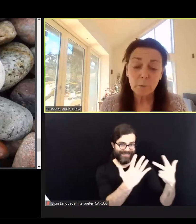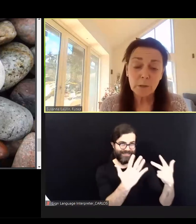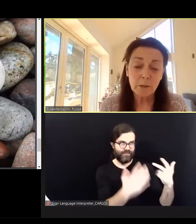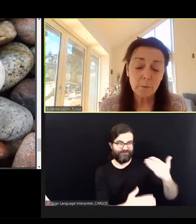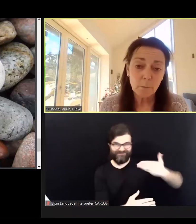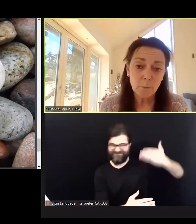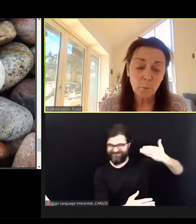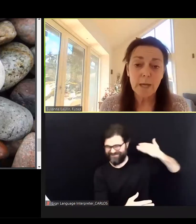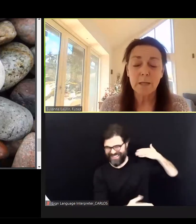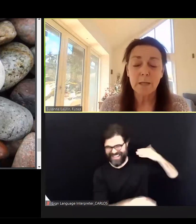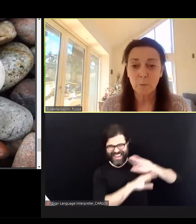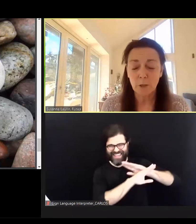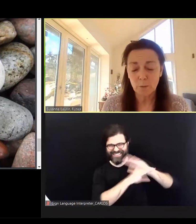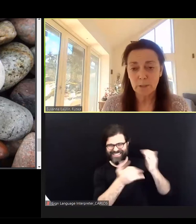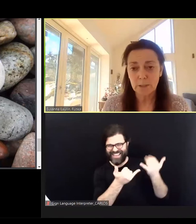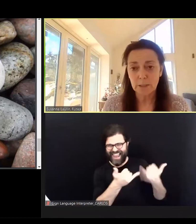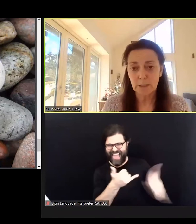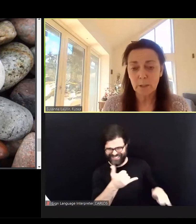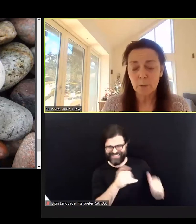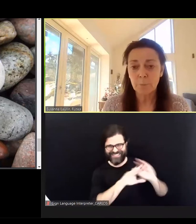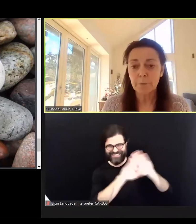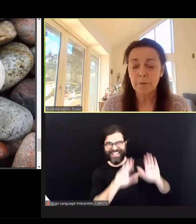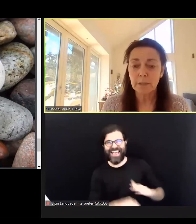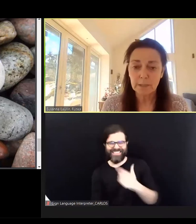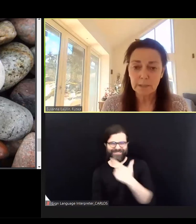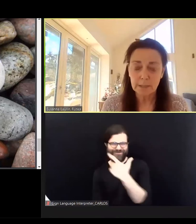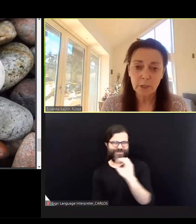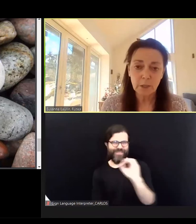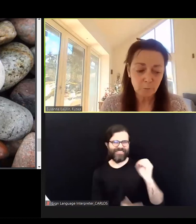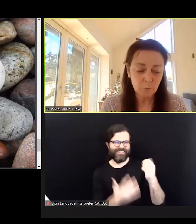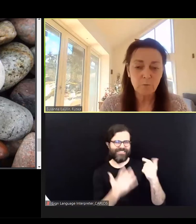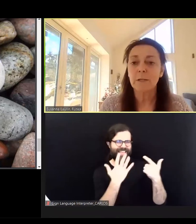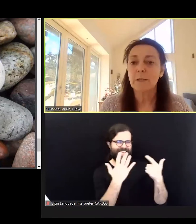standards that are connected to the legislation.